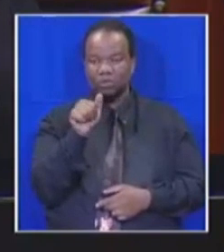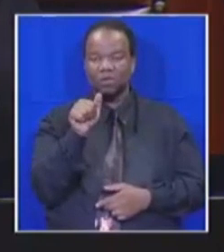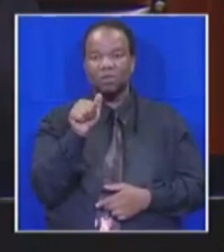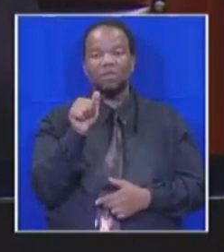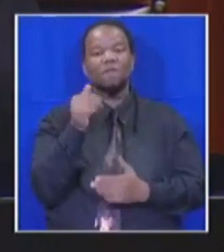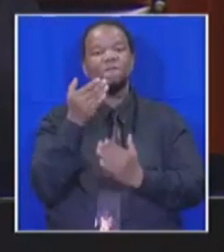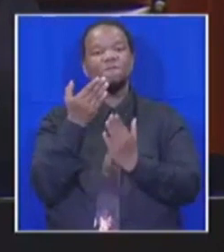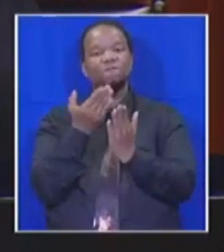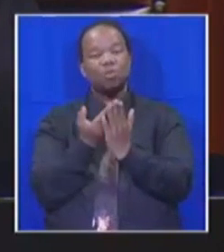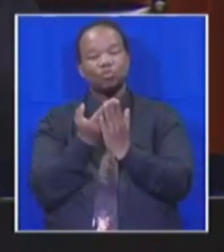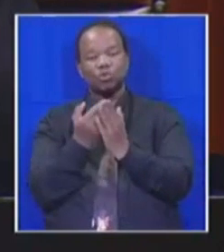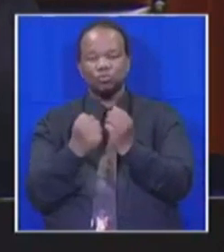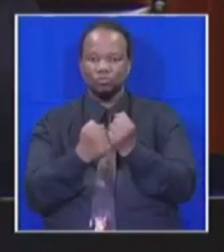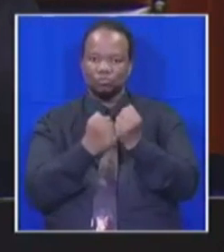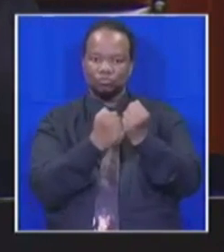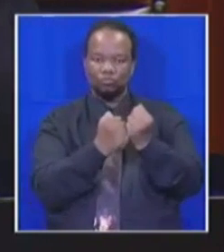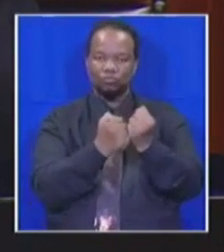motion say aye.